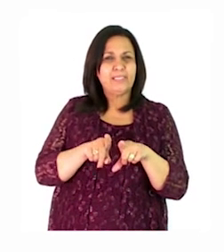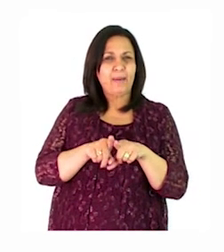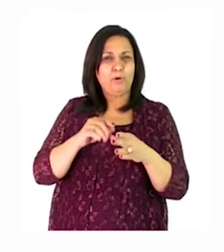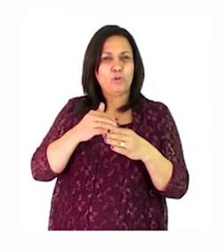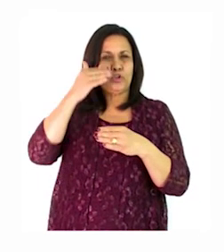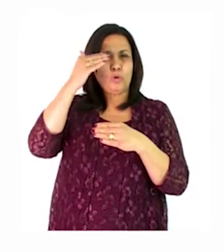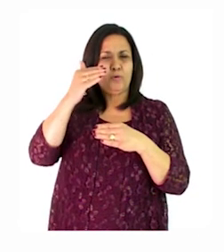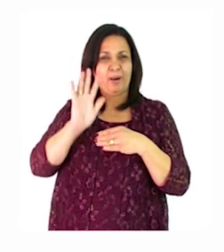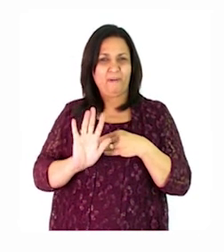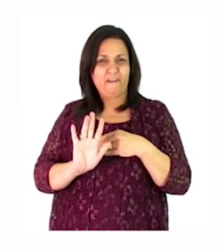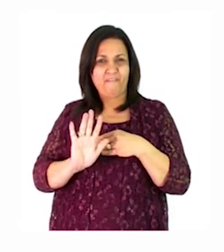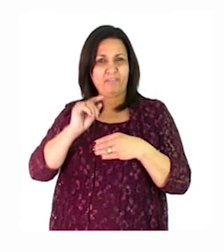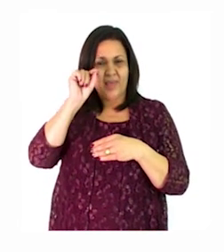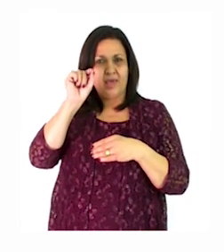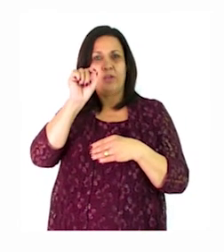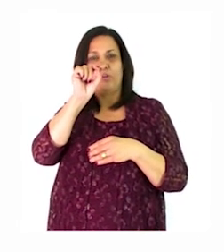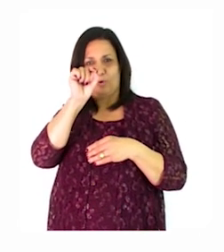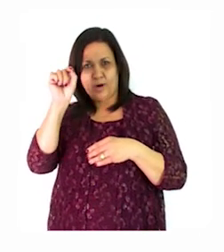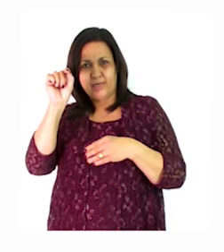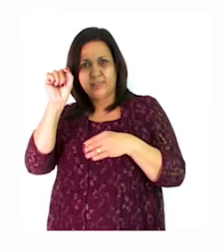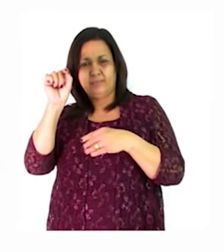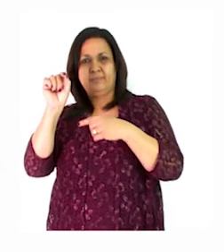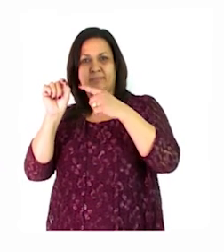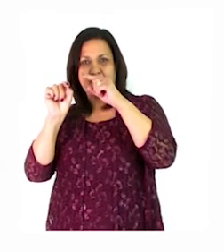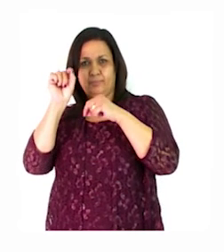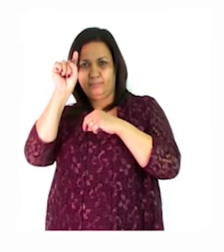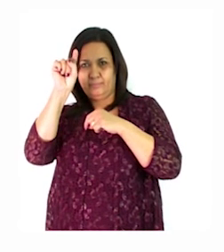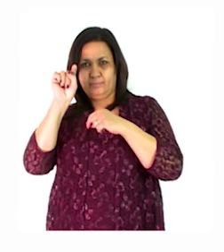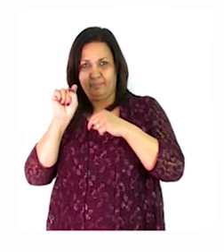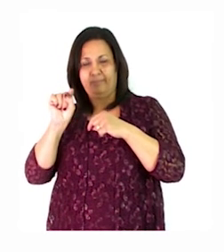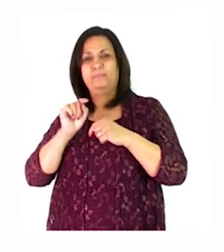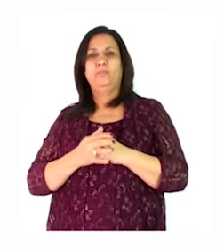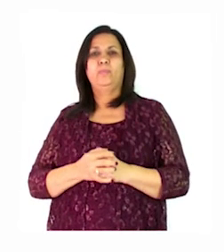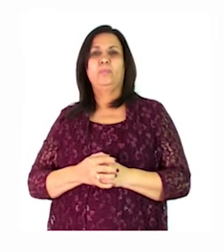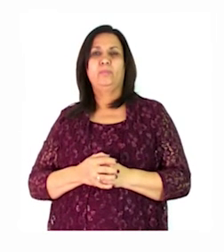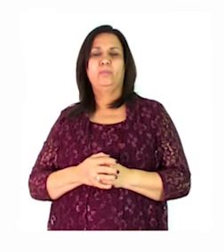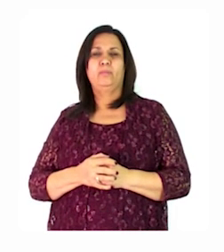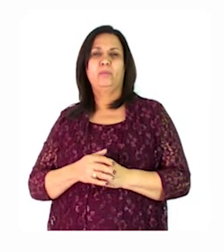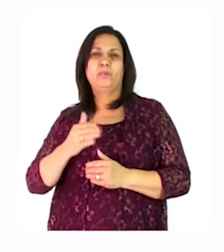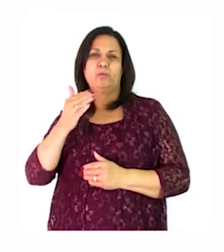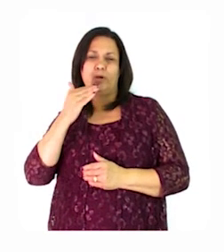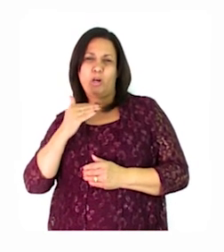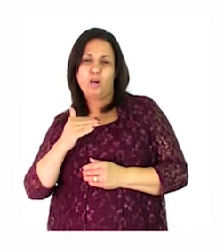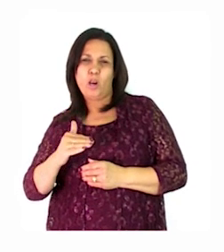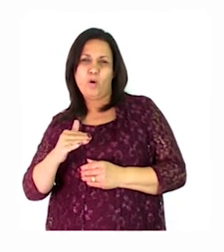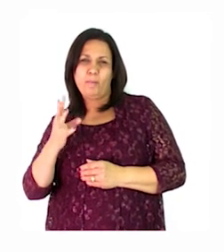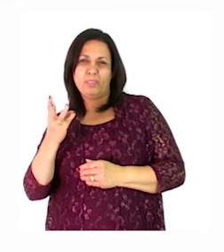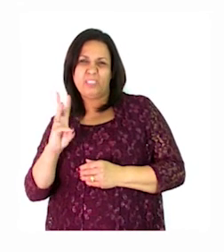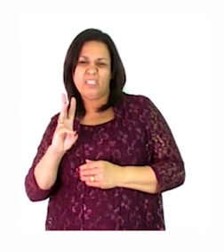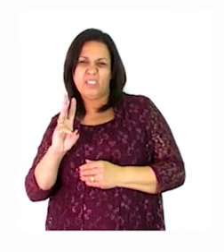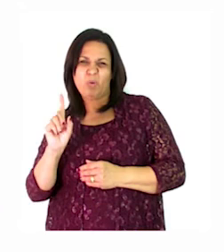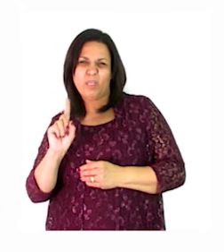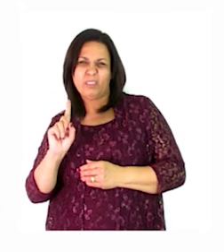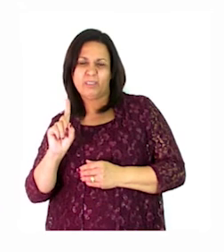5. We move on again just below number 6. There is another sign